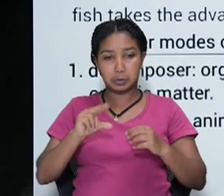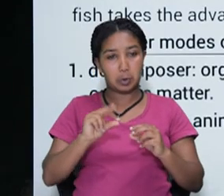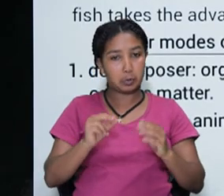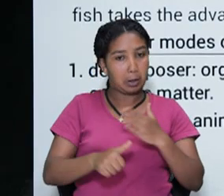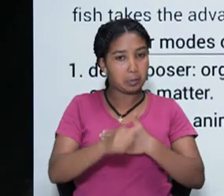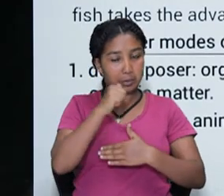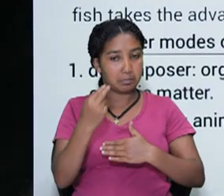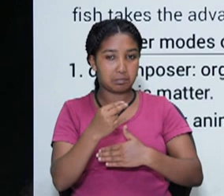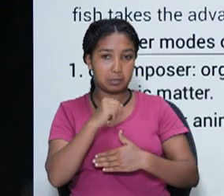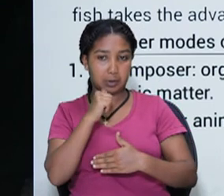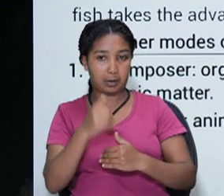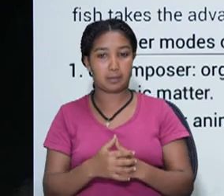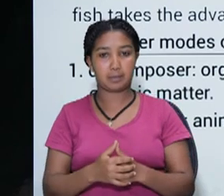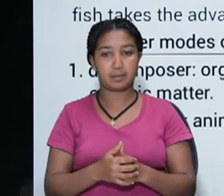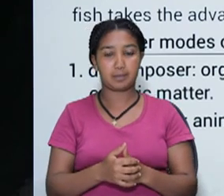nor harmed.